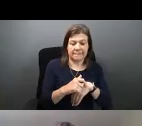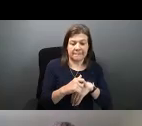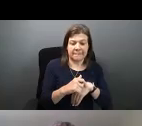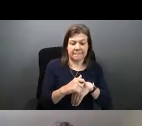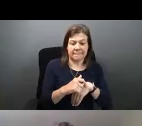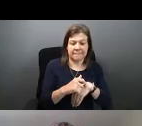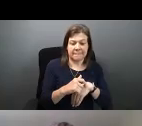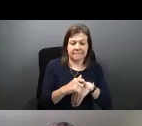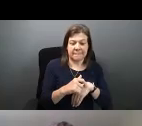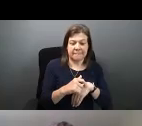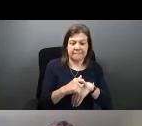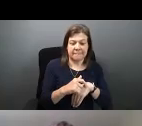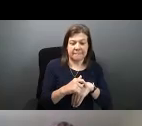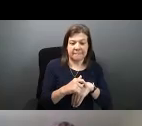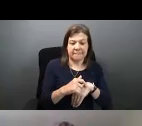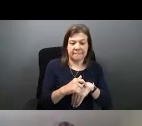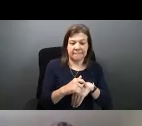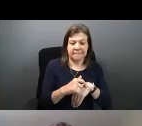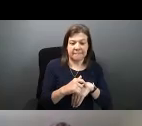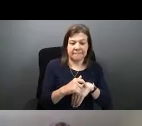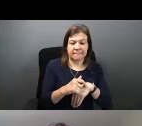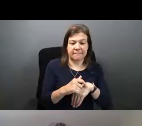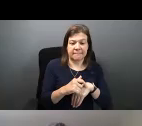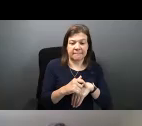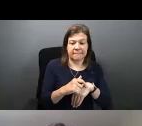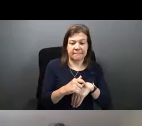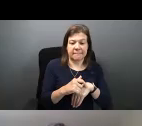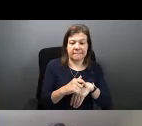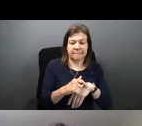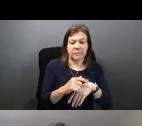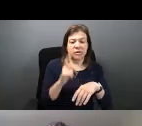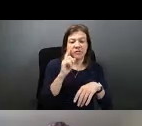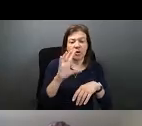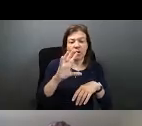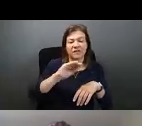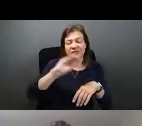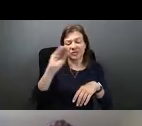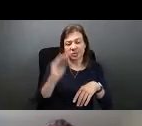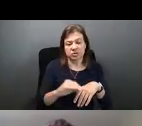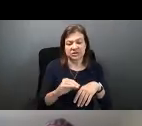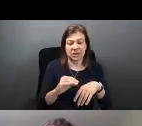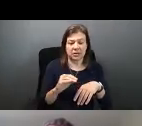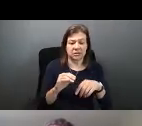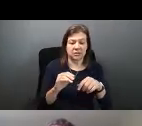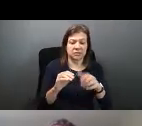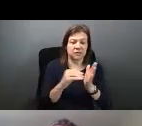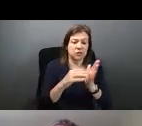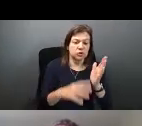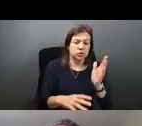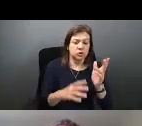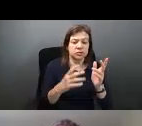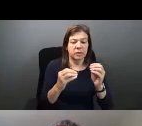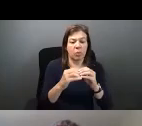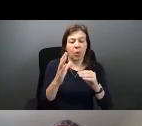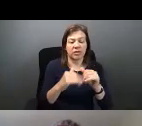to see more than 50% of the students be students without disabilities,